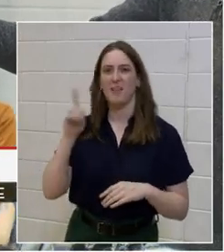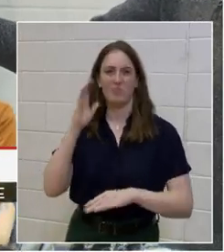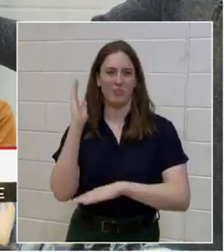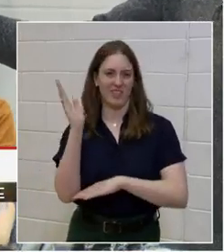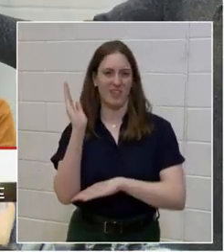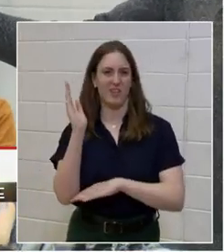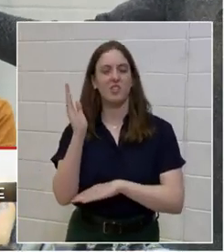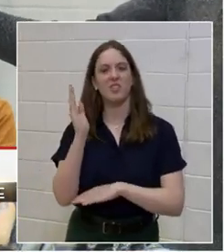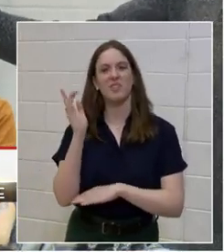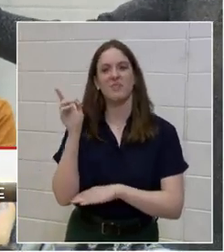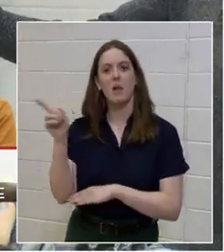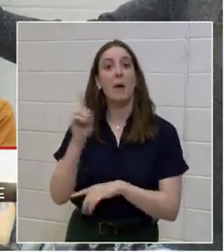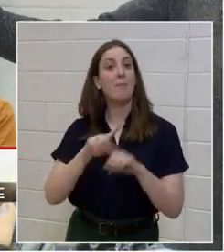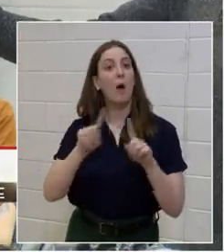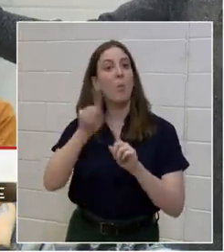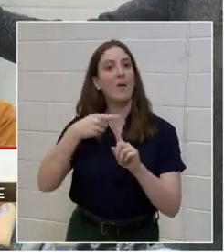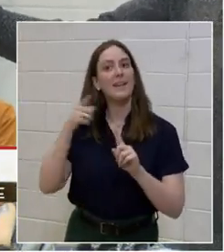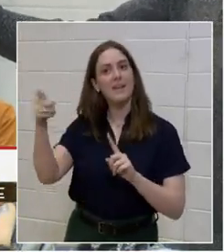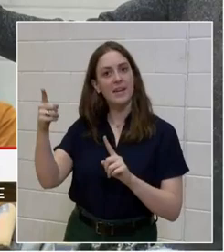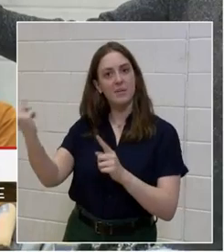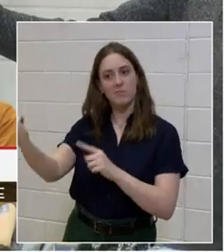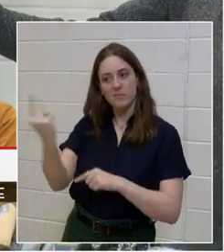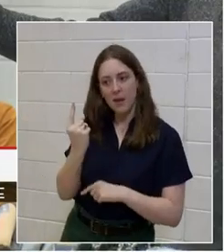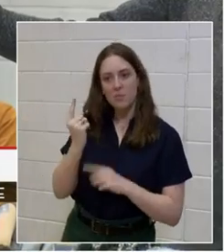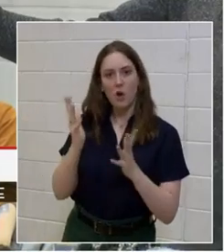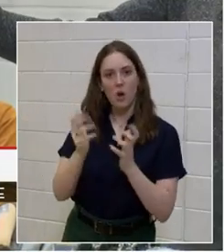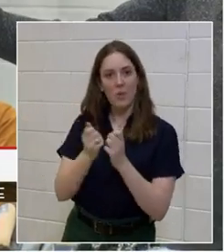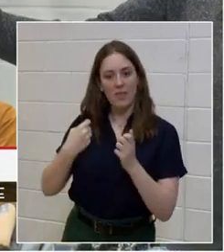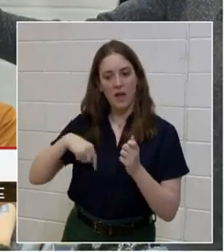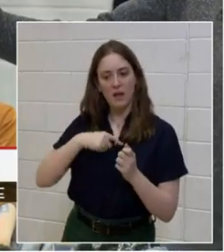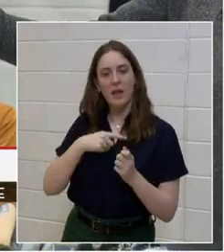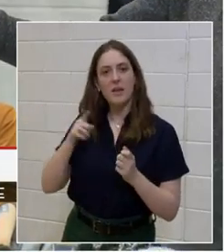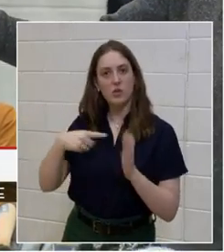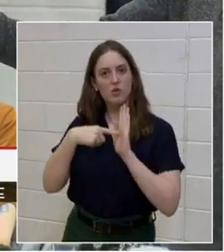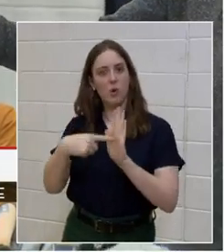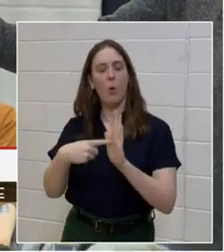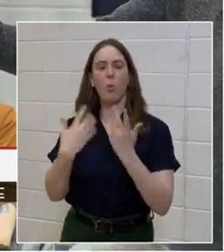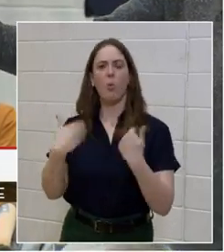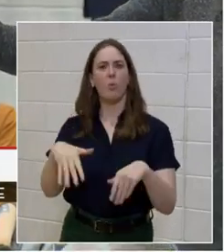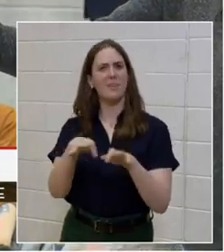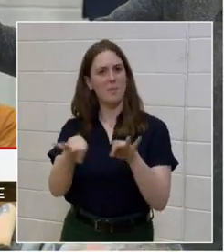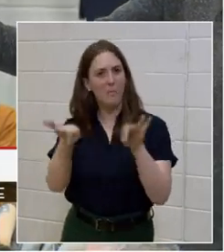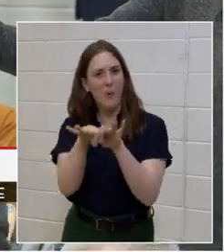But when he came to talk to us, he showed us how important it was.